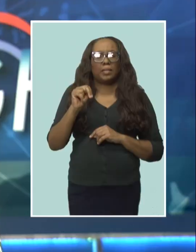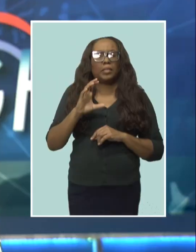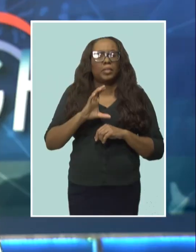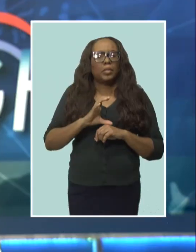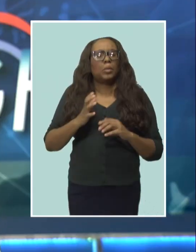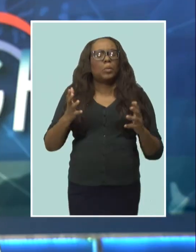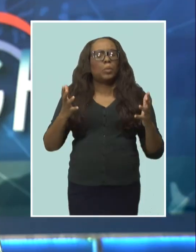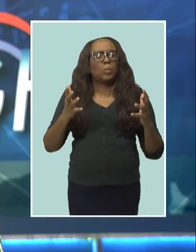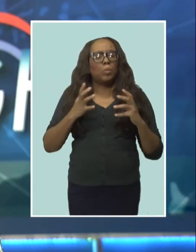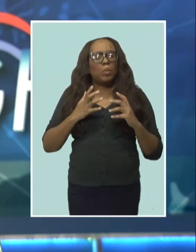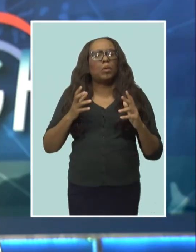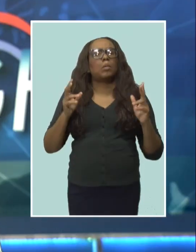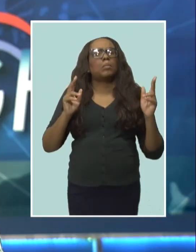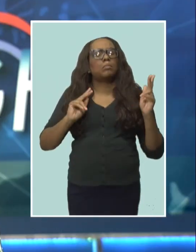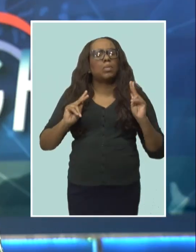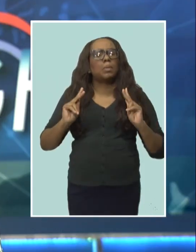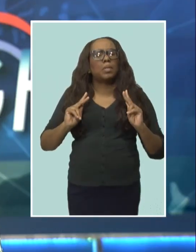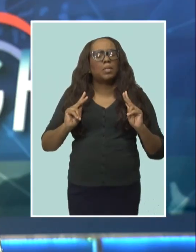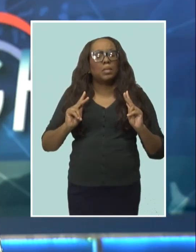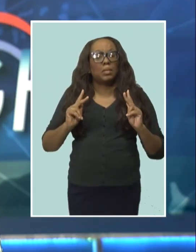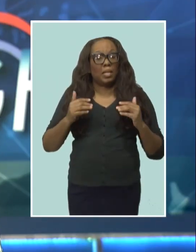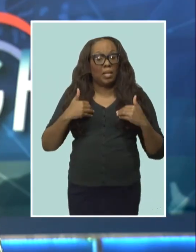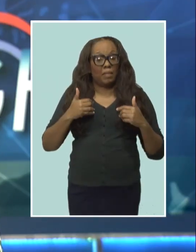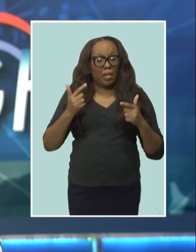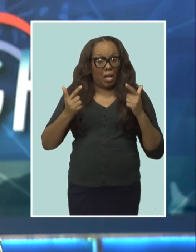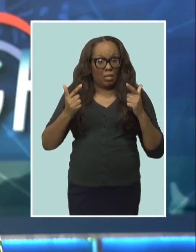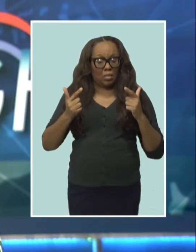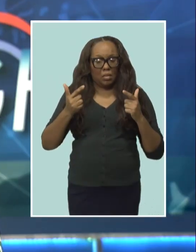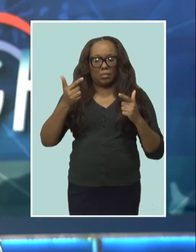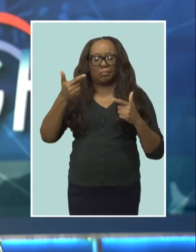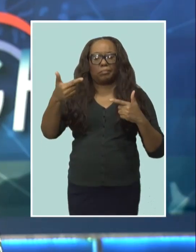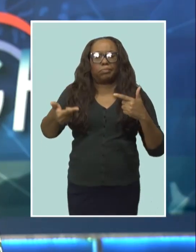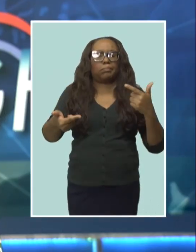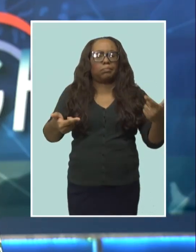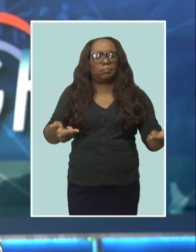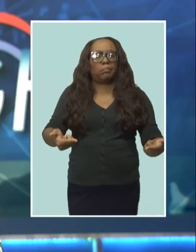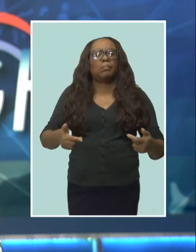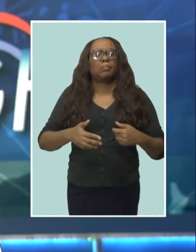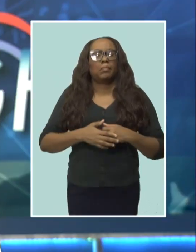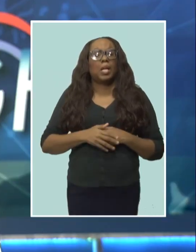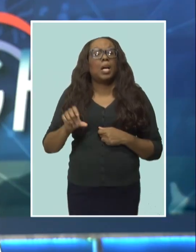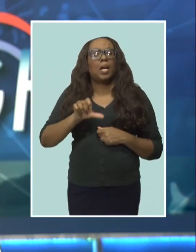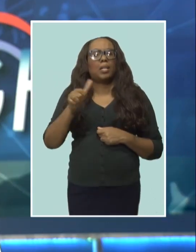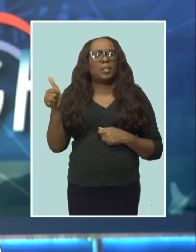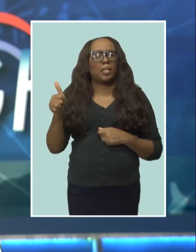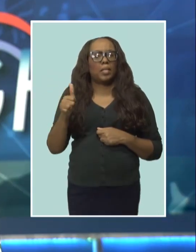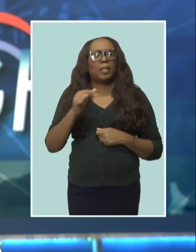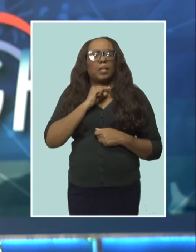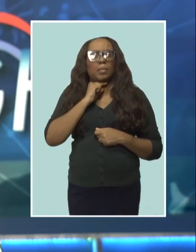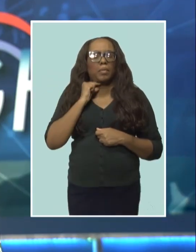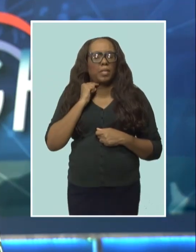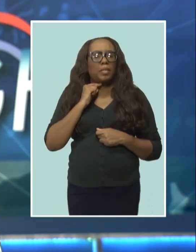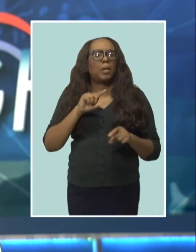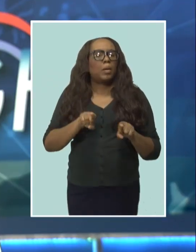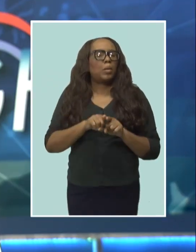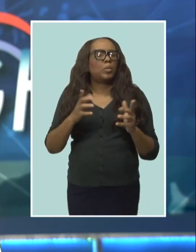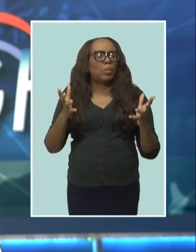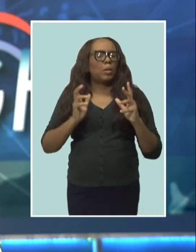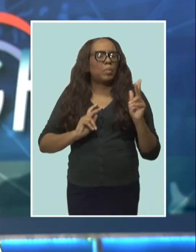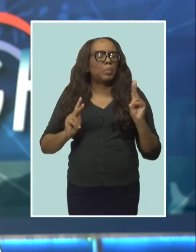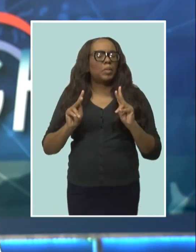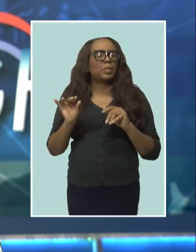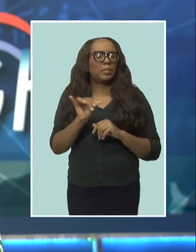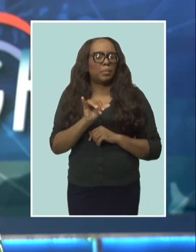with the suggestion. He is Canon Missioner and Rector at the St. George Parish Church, Senator Reverend Canon Dr.